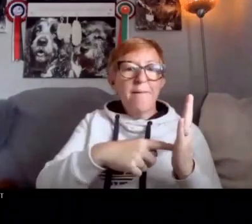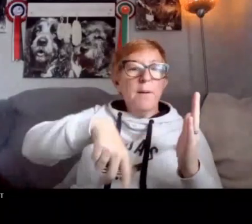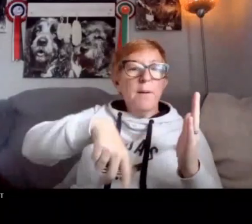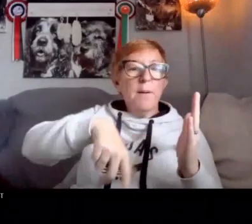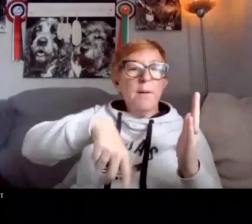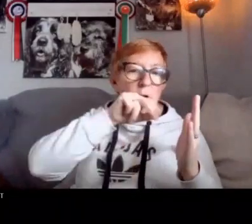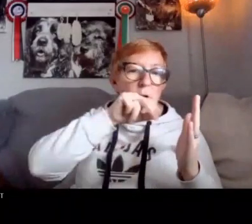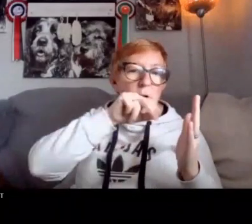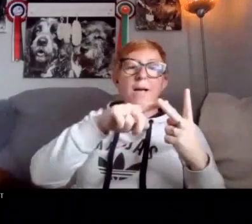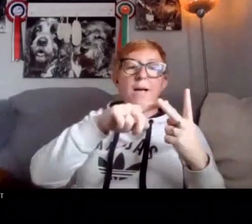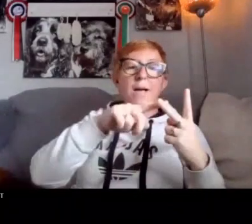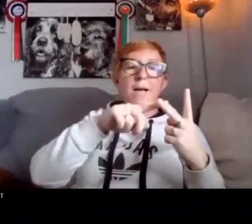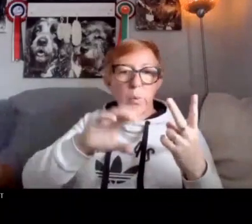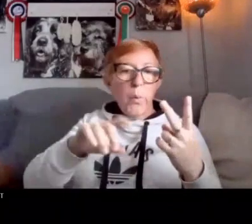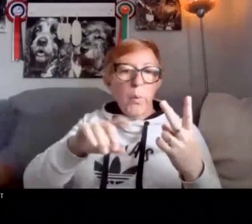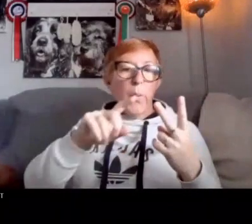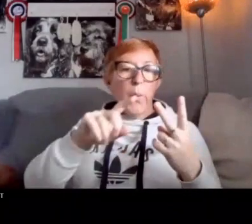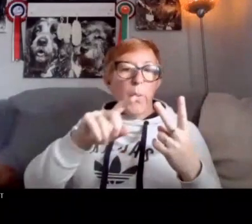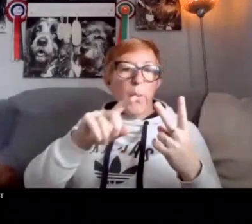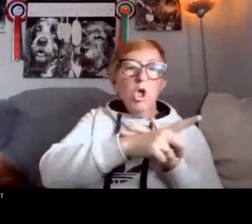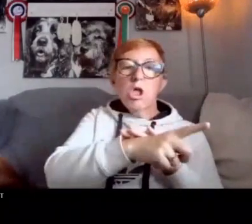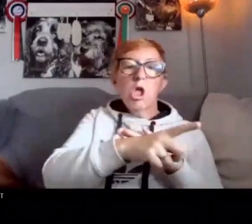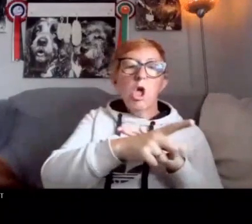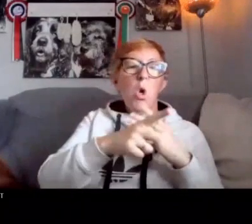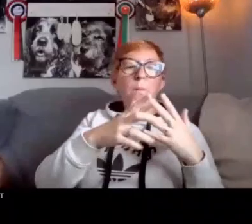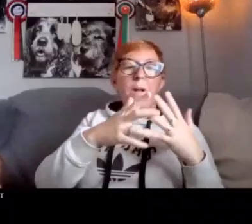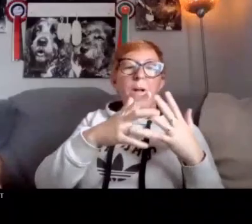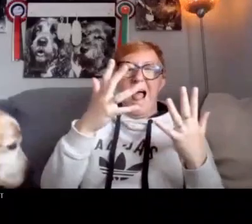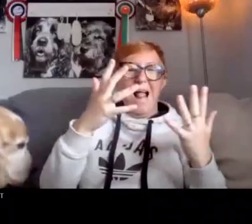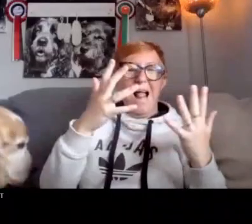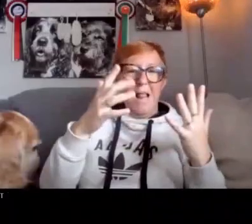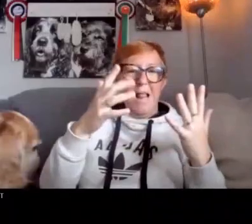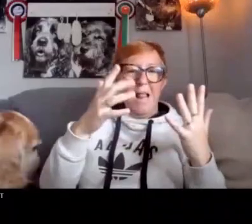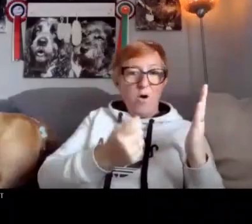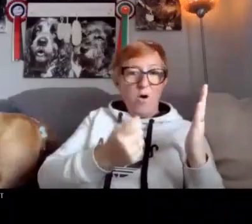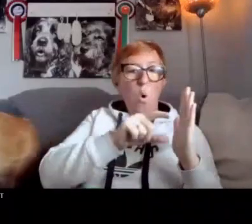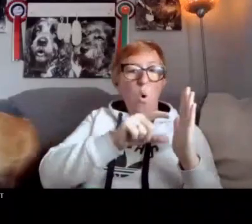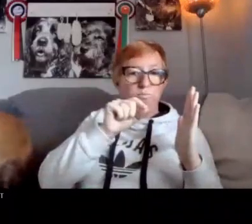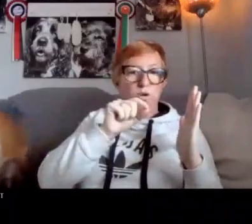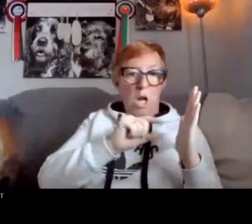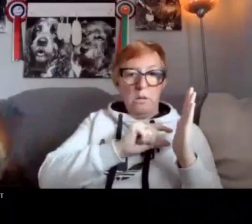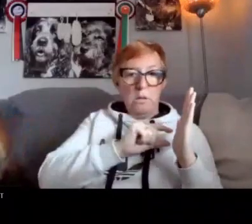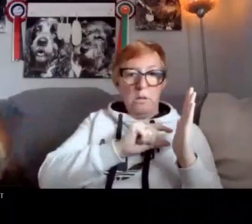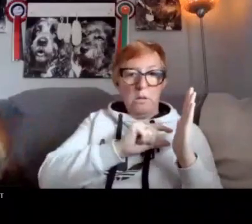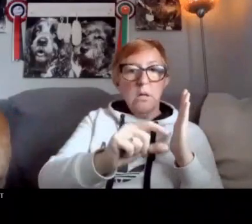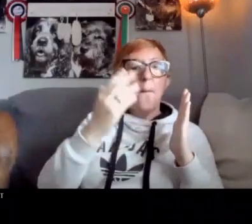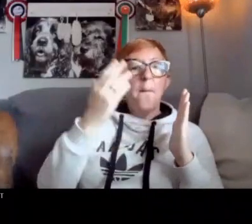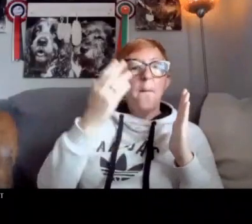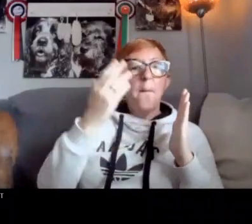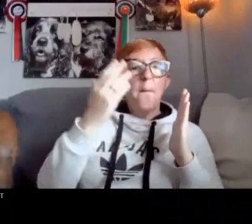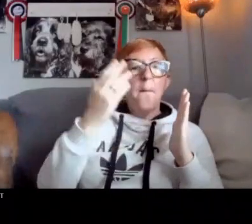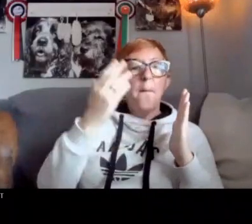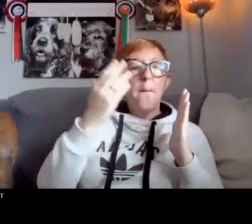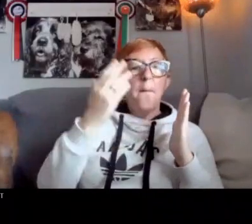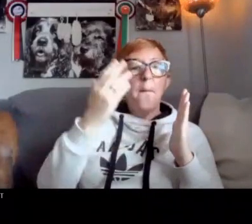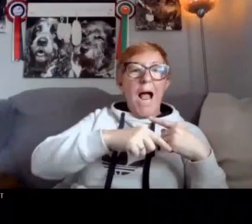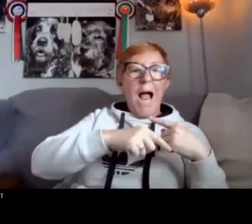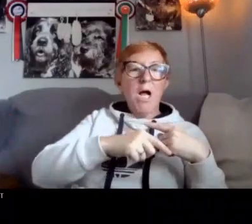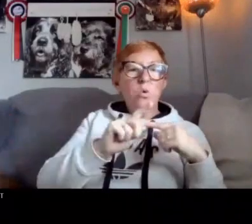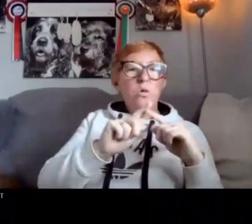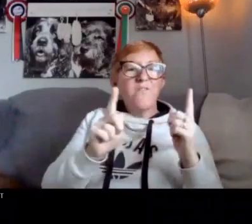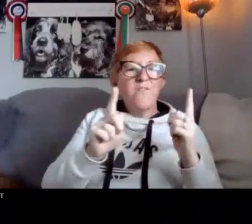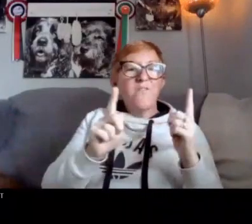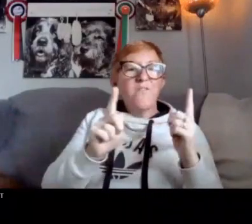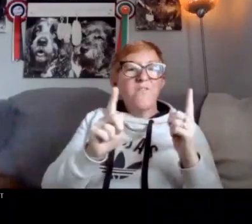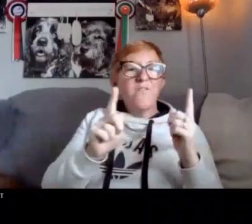Yeah, so it's anything, even when we've got Microsoft Teams, YouTube's, anything like that, they all have an option to have